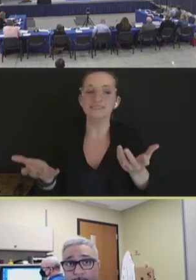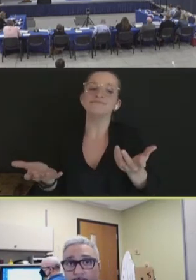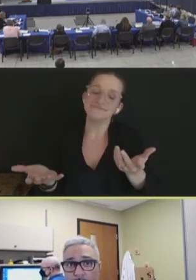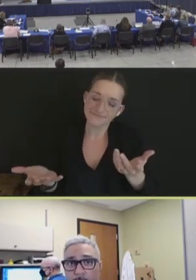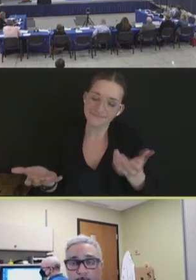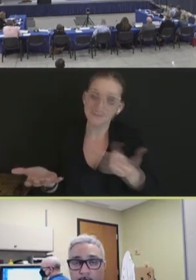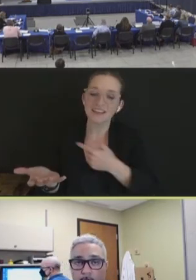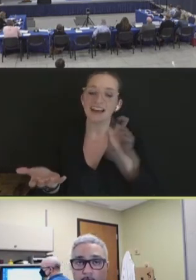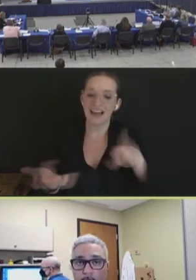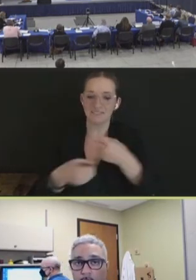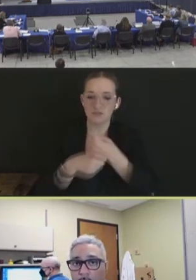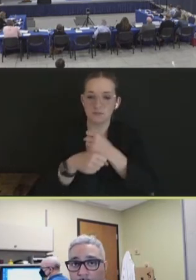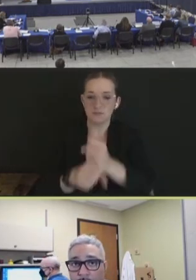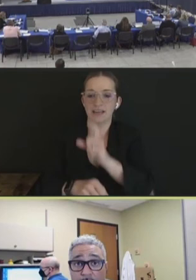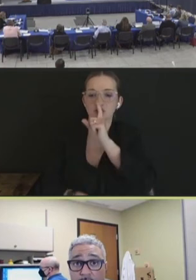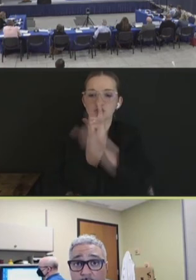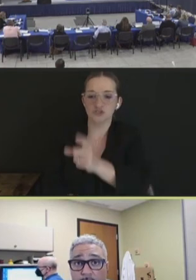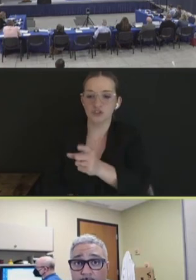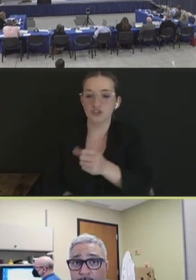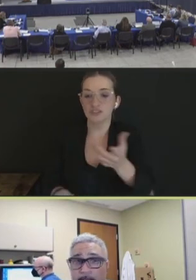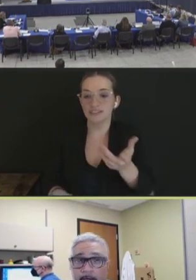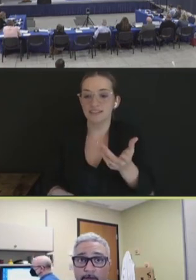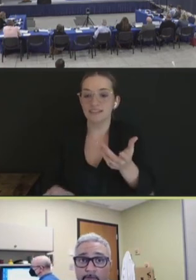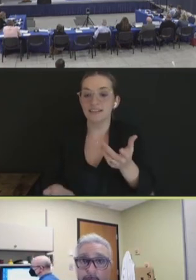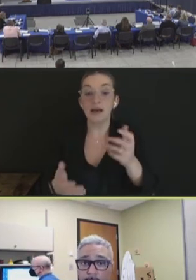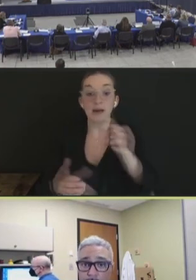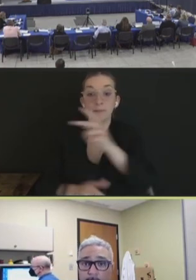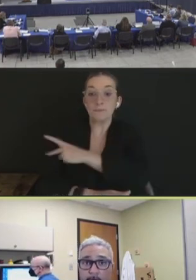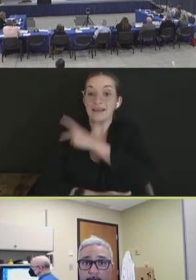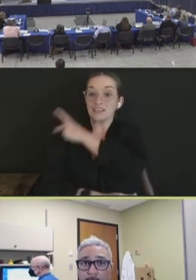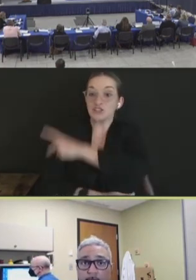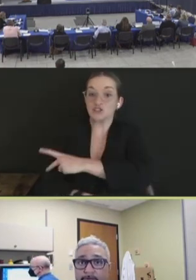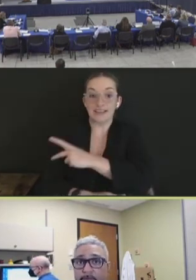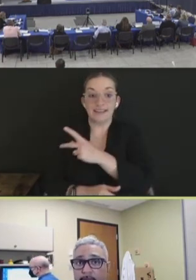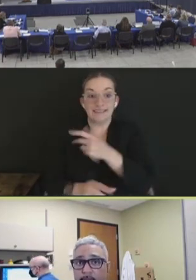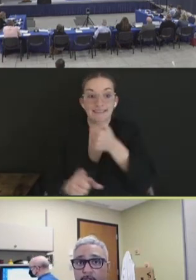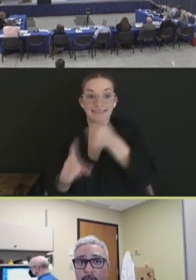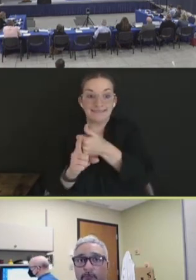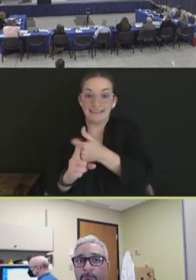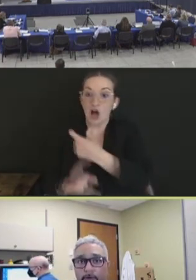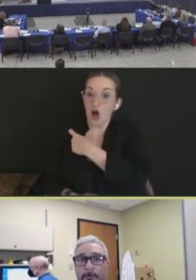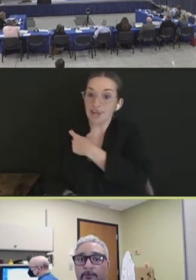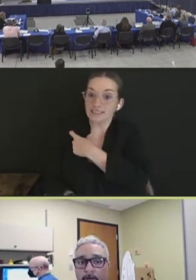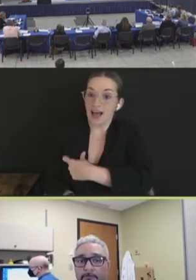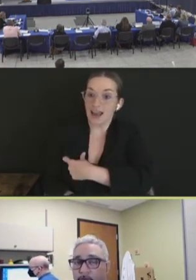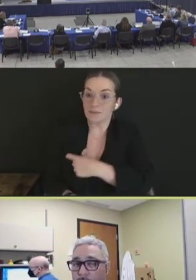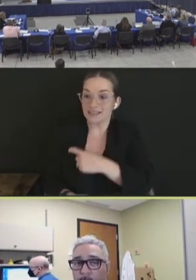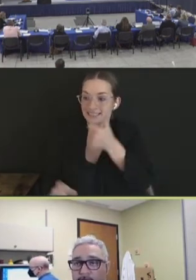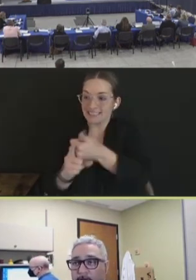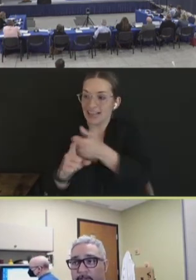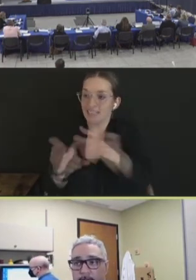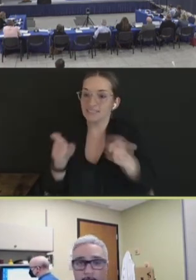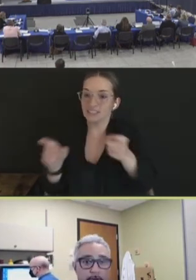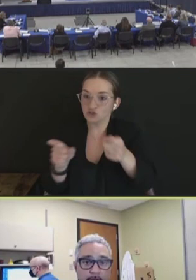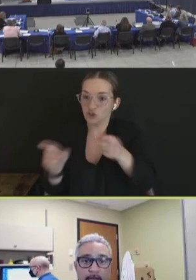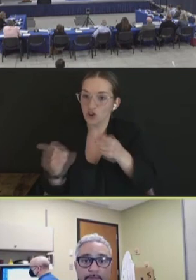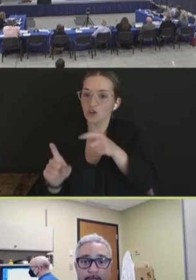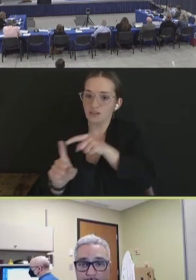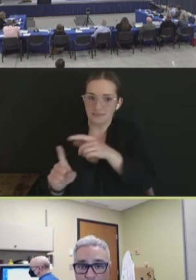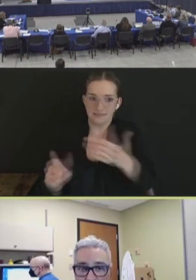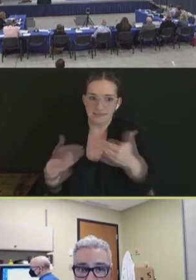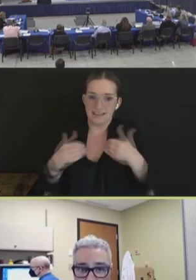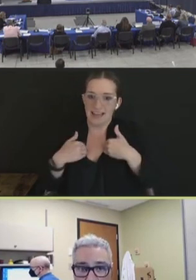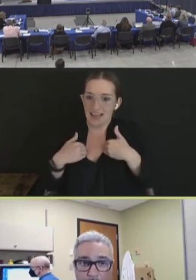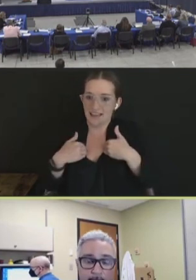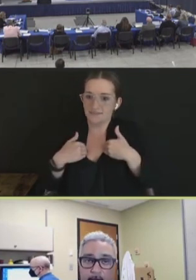in research, patient autonomy is really critical, and you have to be able to choose for yourself. You are a volunteer. You can stop at